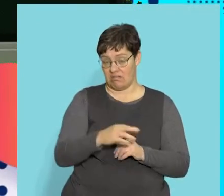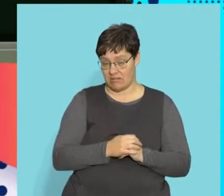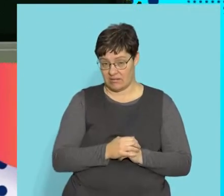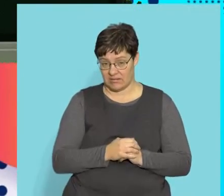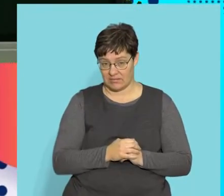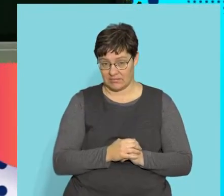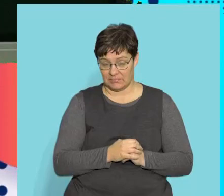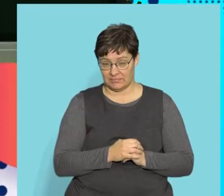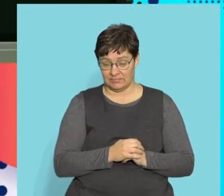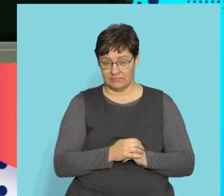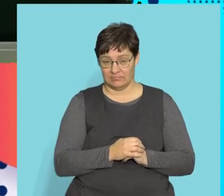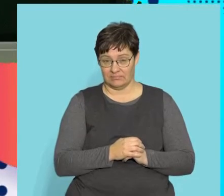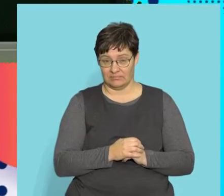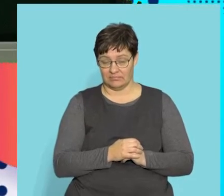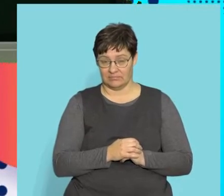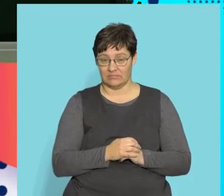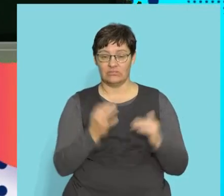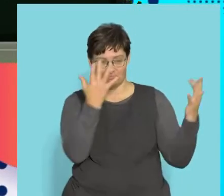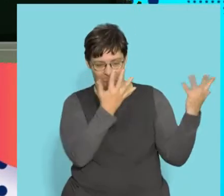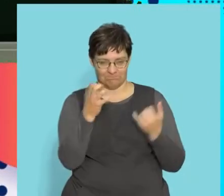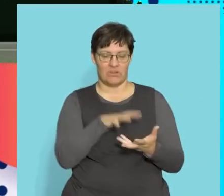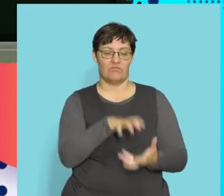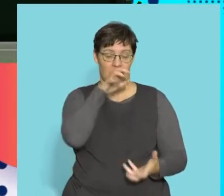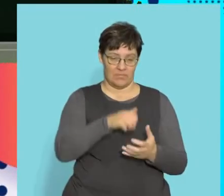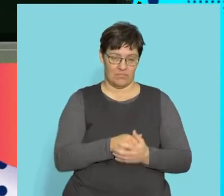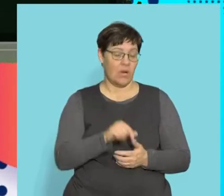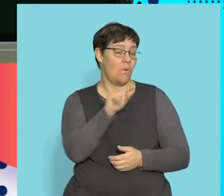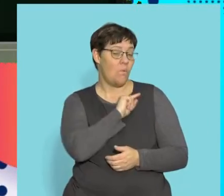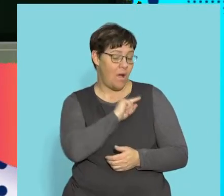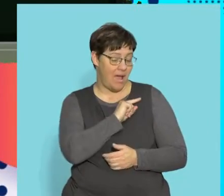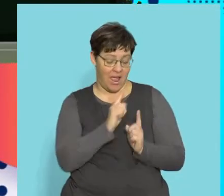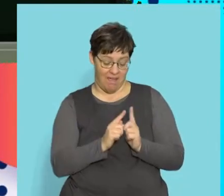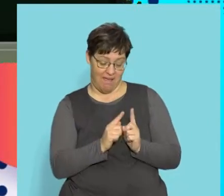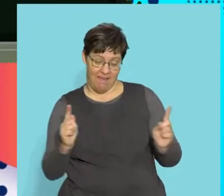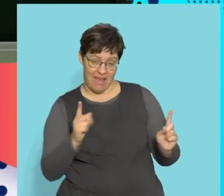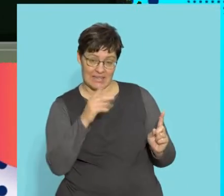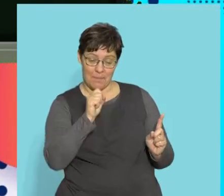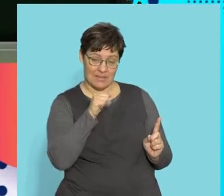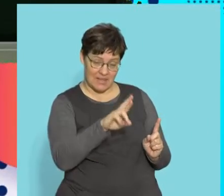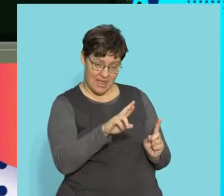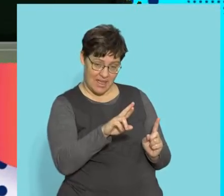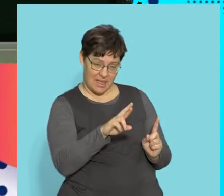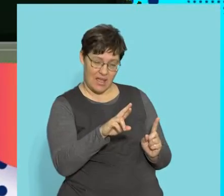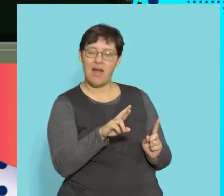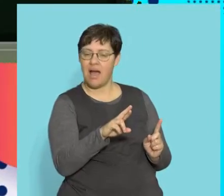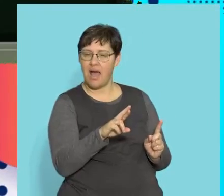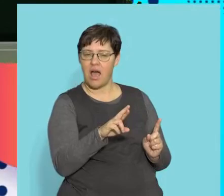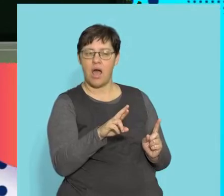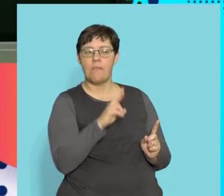my radius in calculations for volume. So because I've got the diameter, it